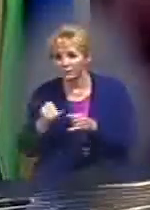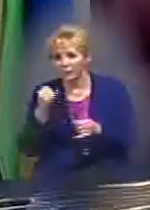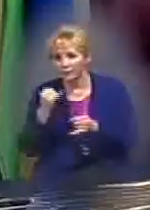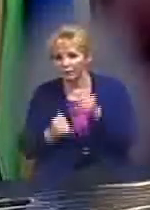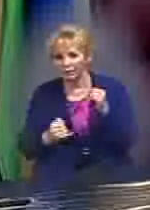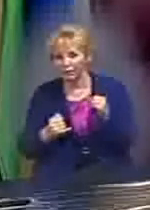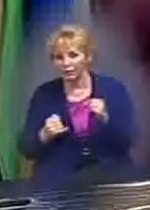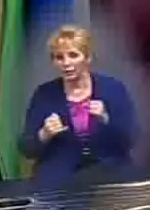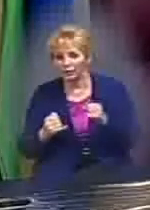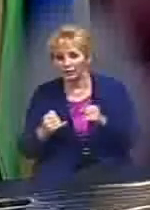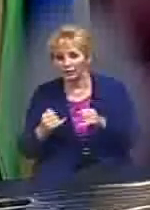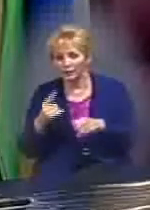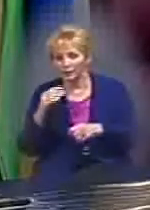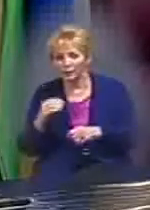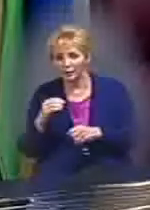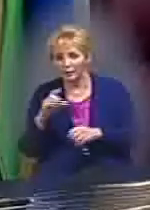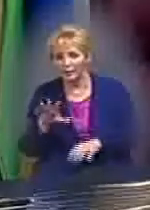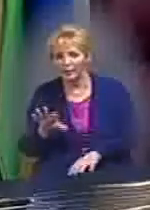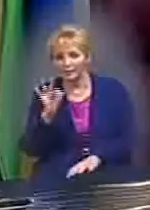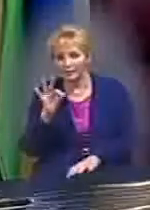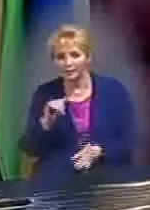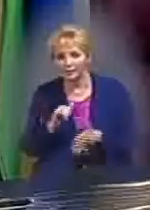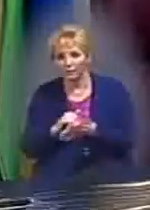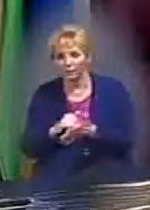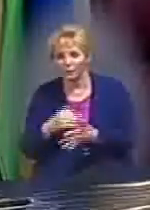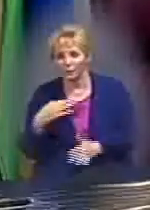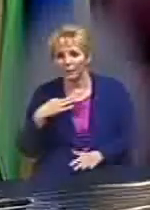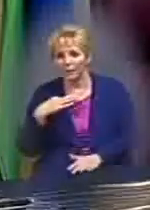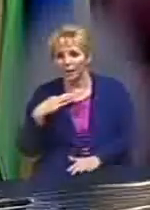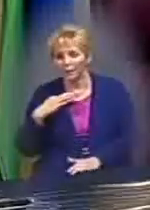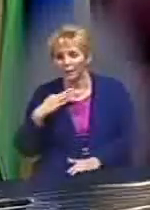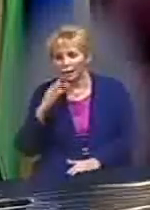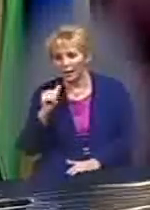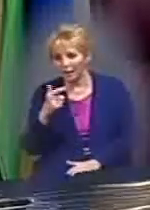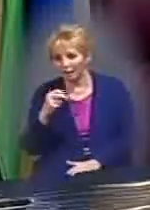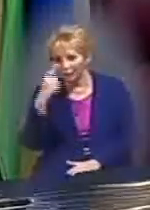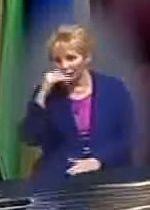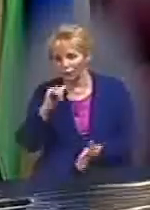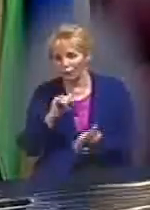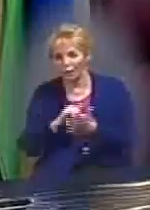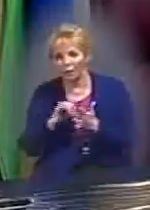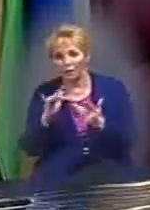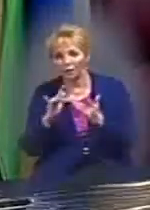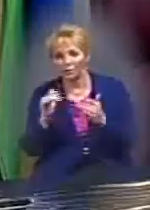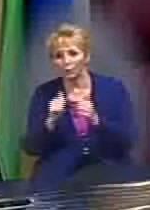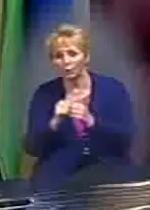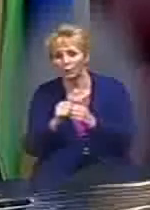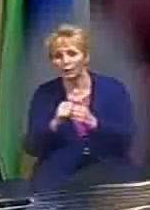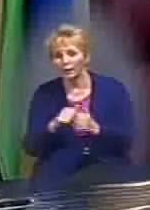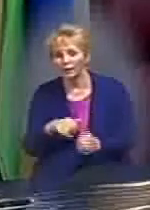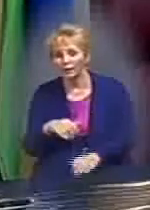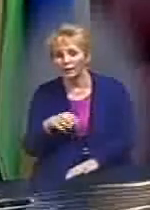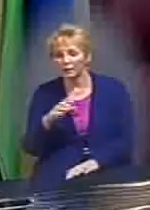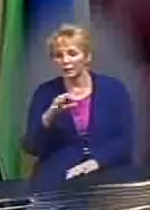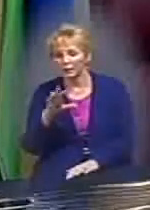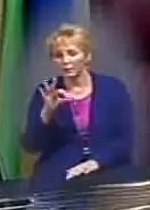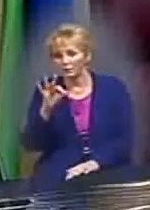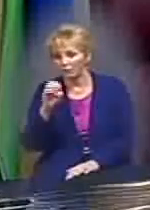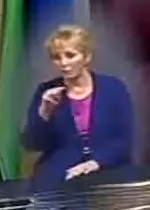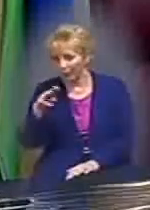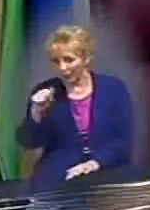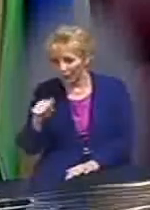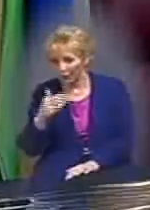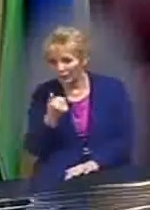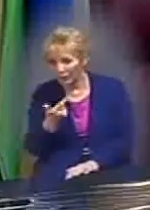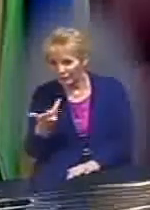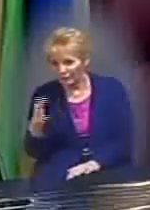a resolution to designate an applicant's agent, and this is for contact with FEMA. We are working with FEMA on